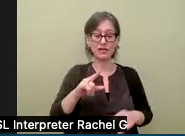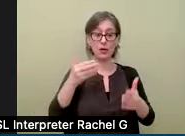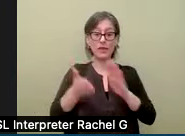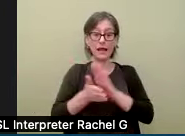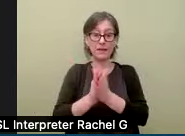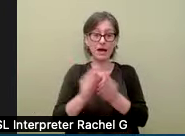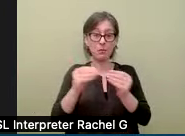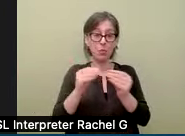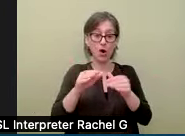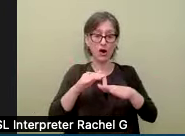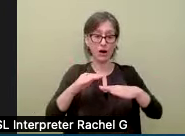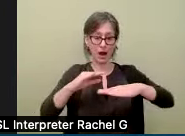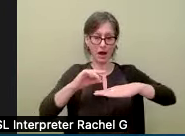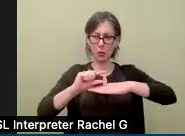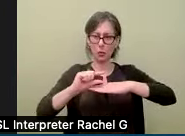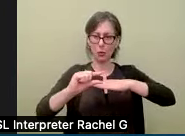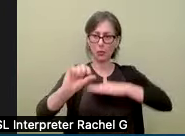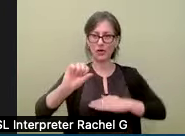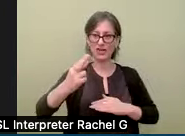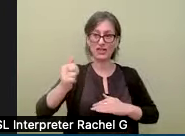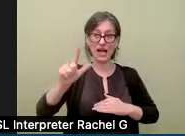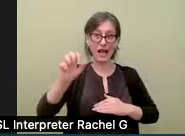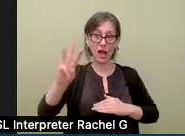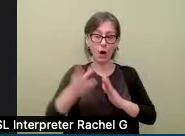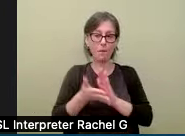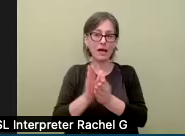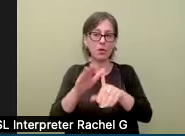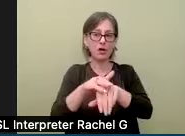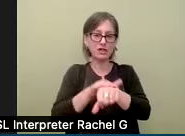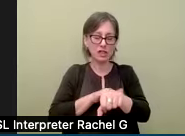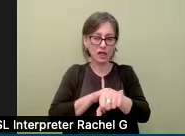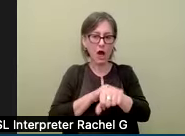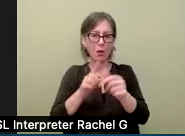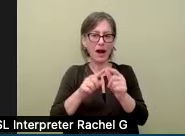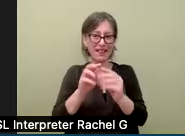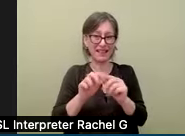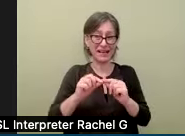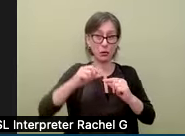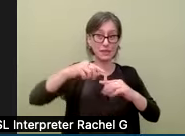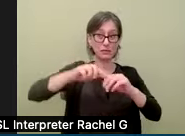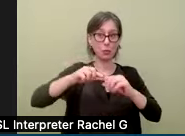water along the coast, their speed slows, the waves compress, and they build in height.